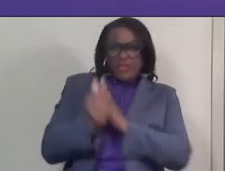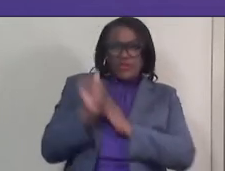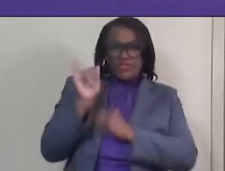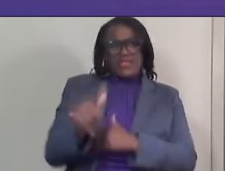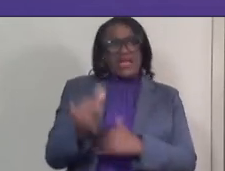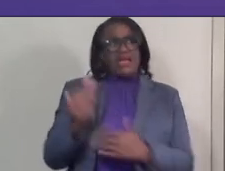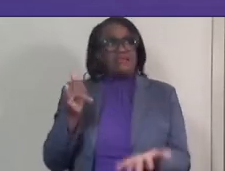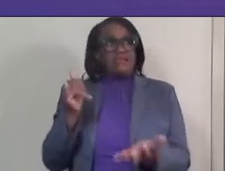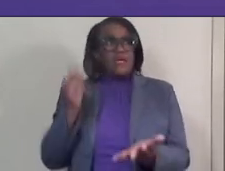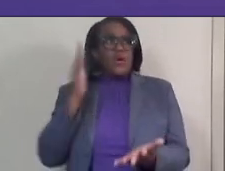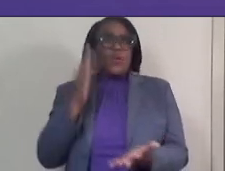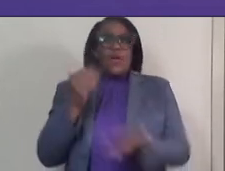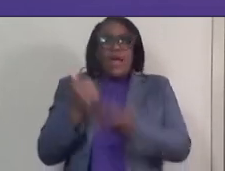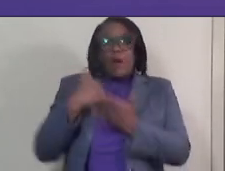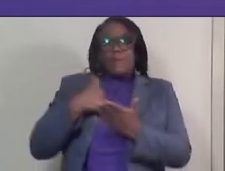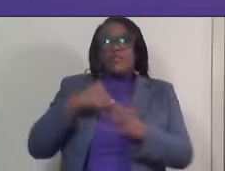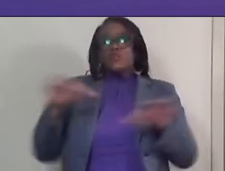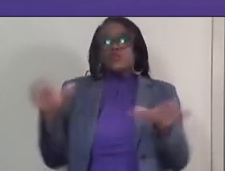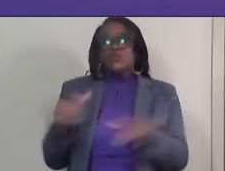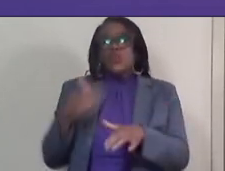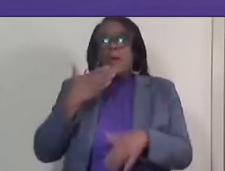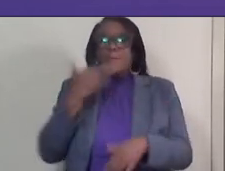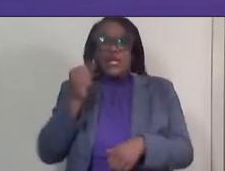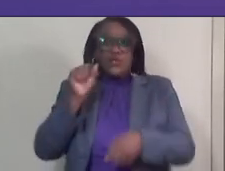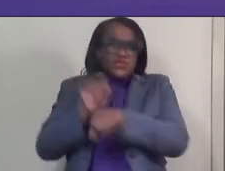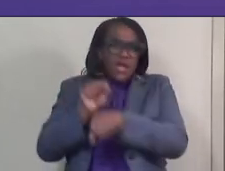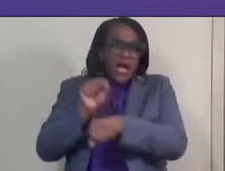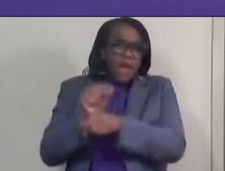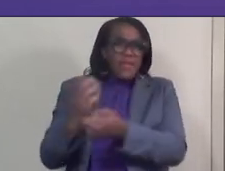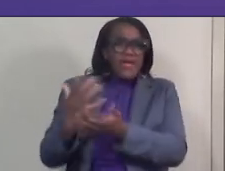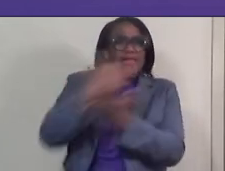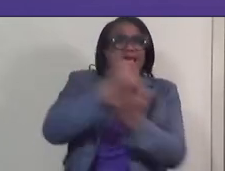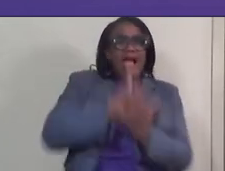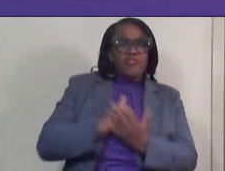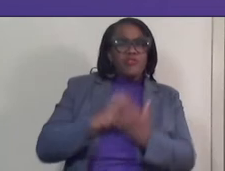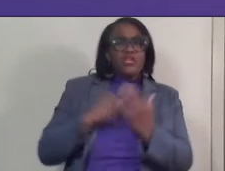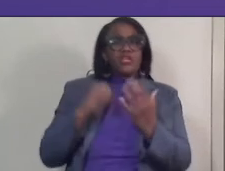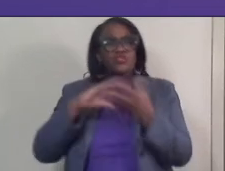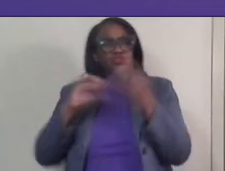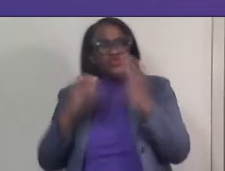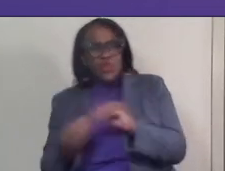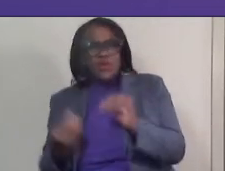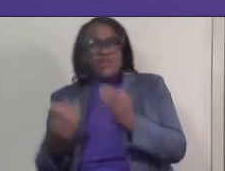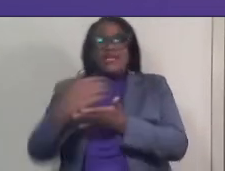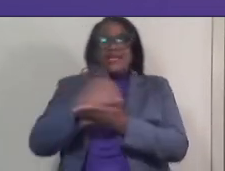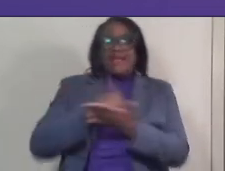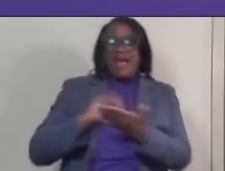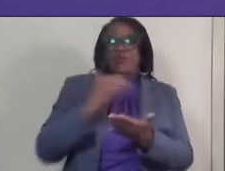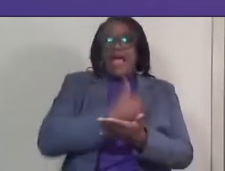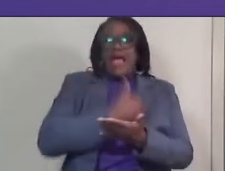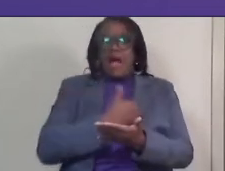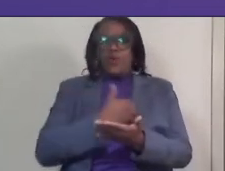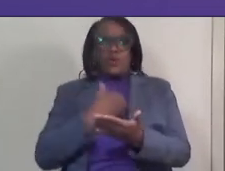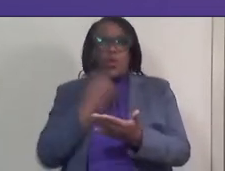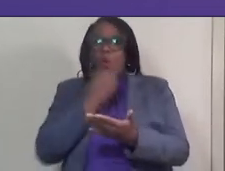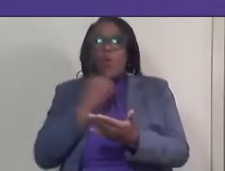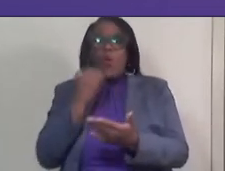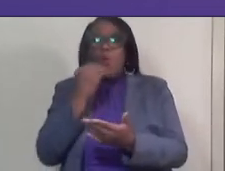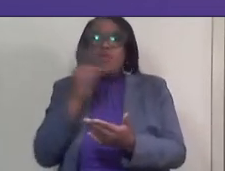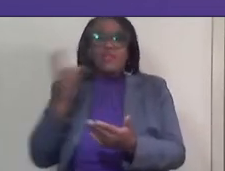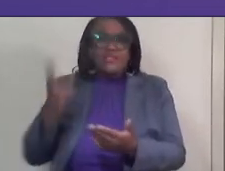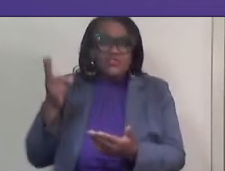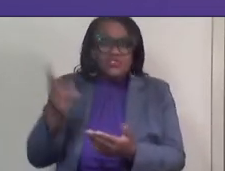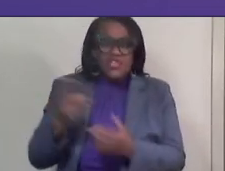to do a better job at gathering our stories, gathering our oral history. And through that,